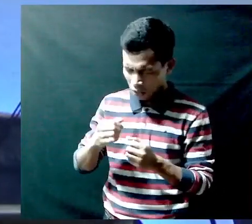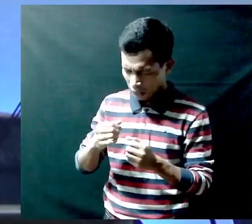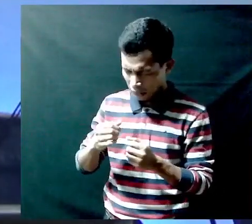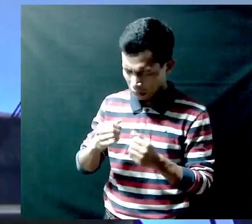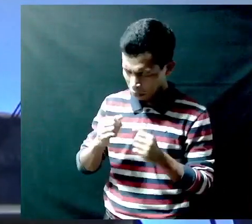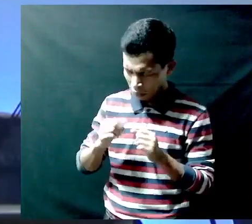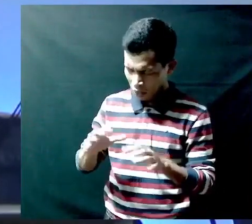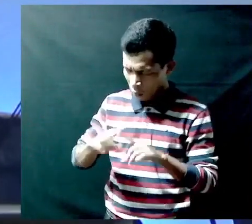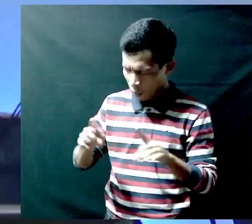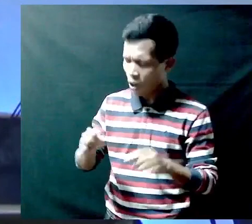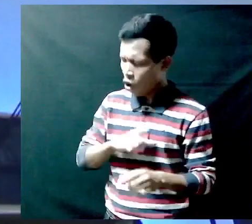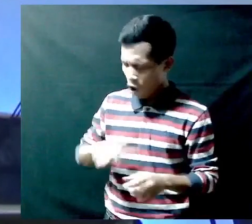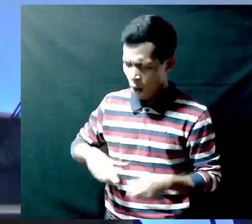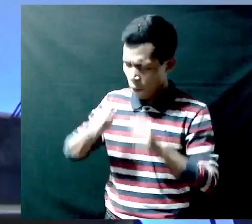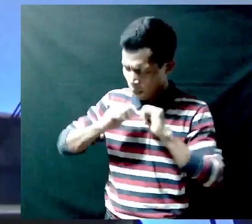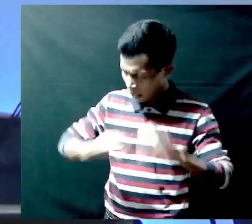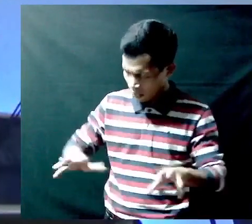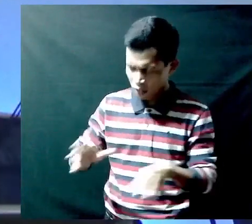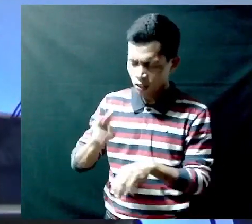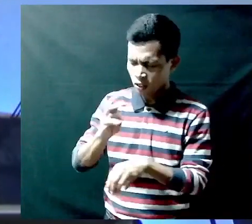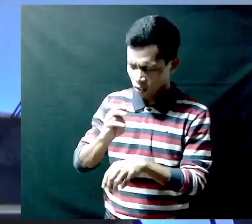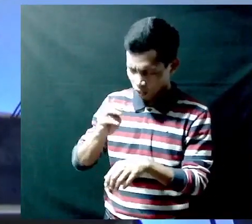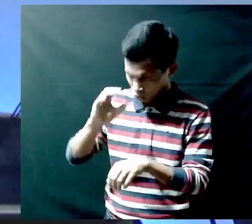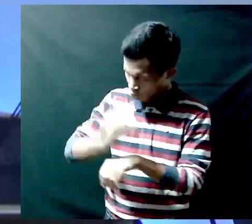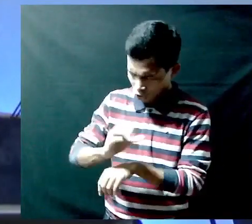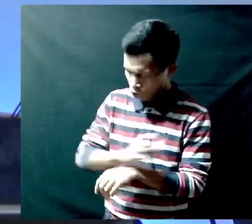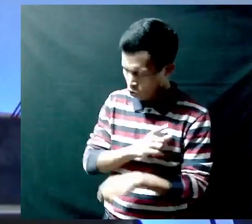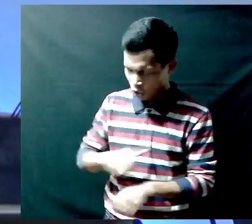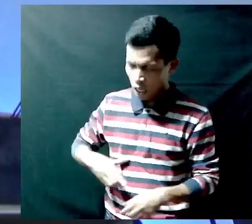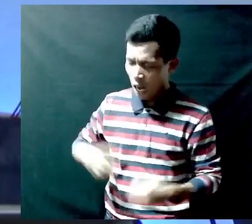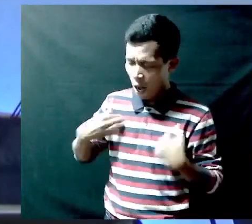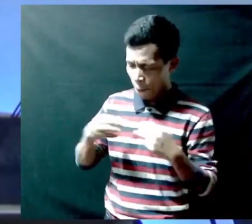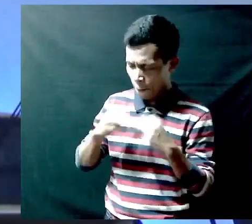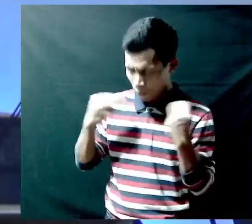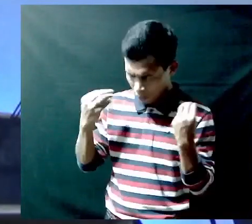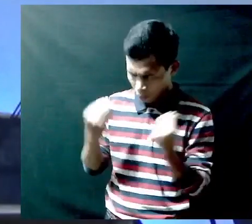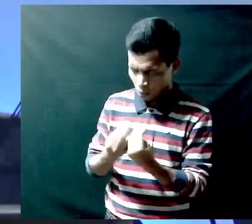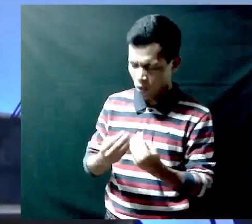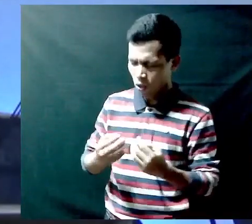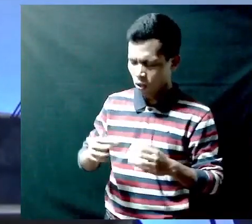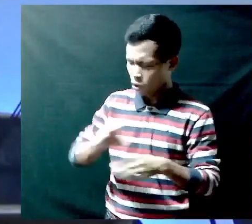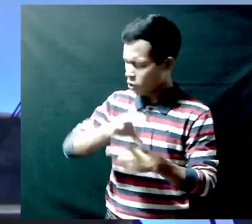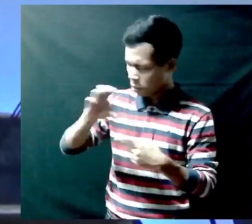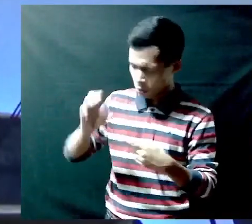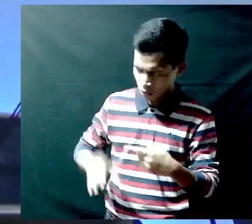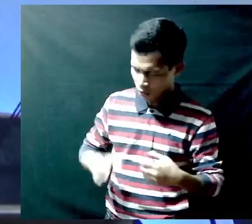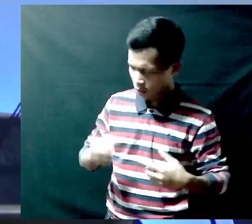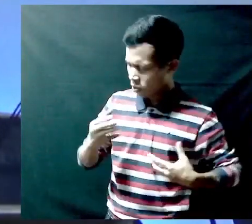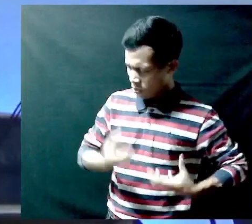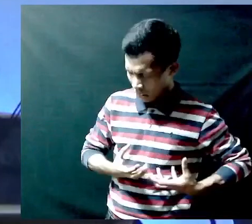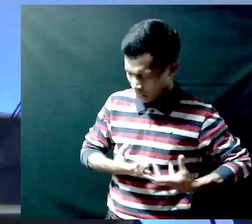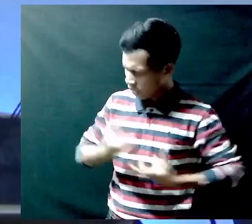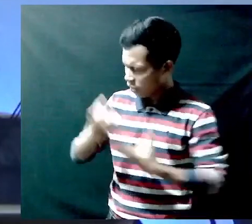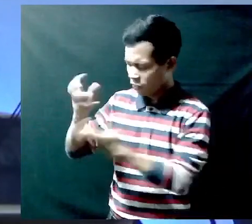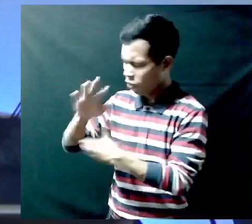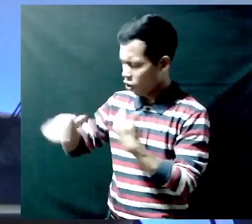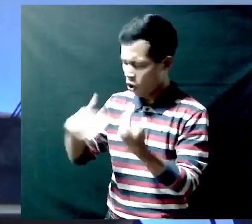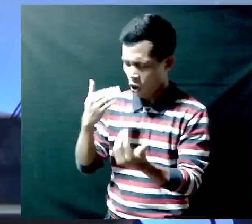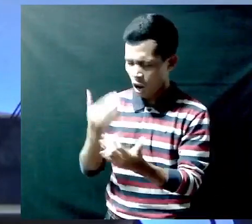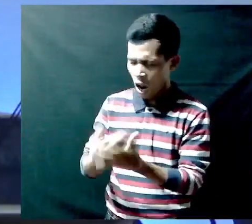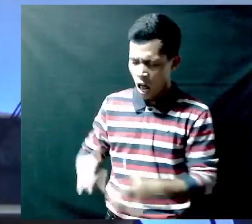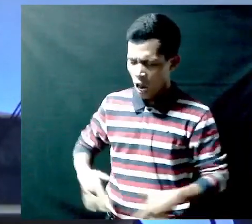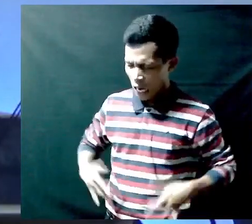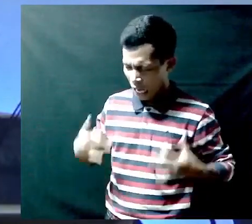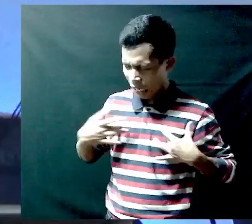our church, Lord, that we would have a membership in this church, Lord, who is completely surrendered to you, Lord, that a life that's dedicated,